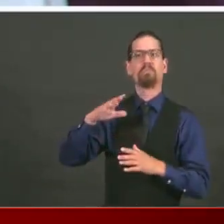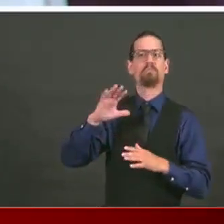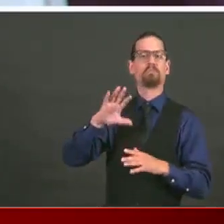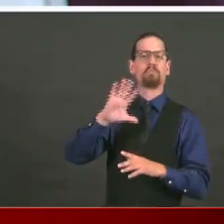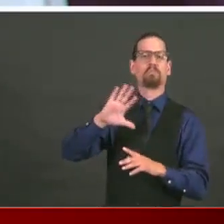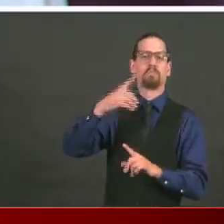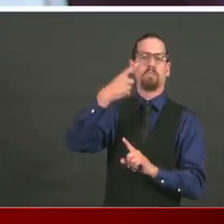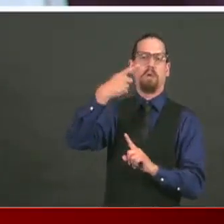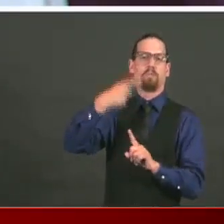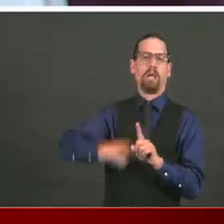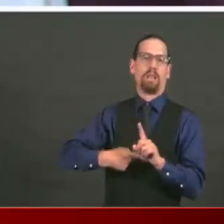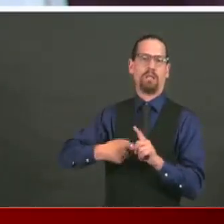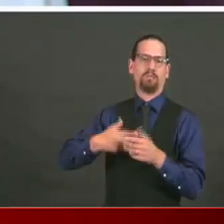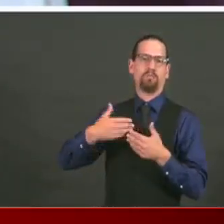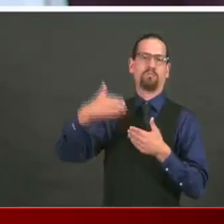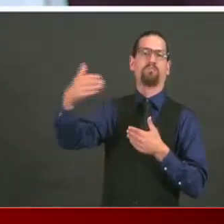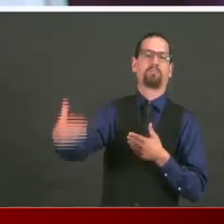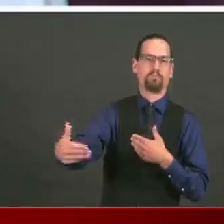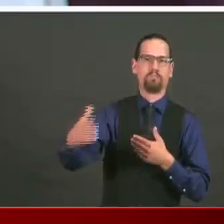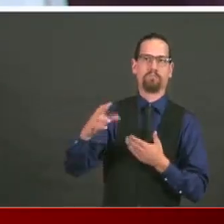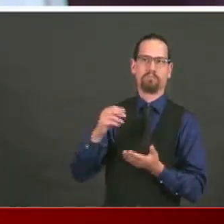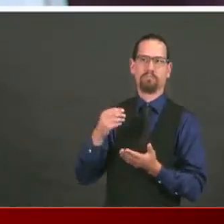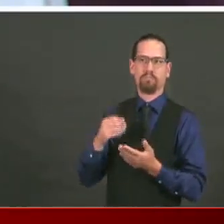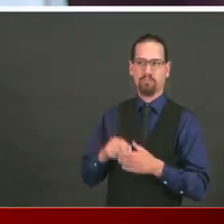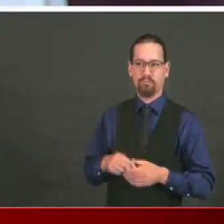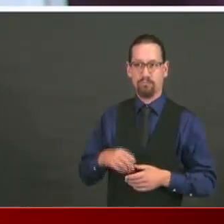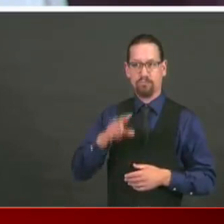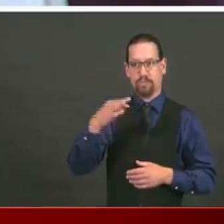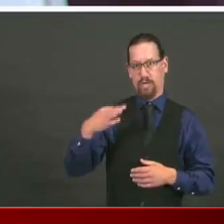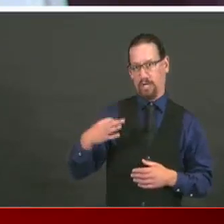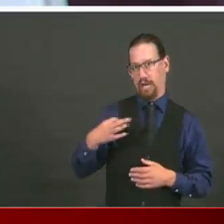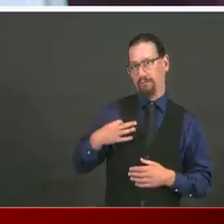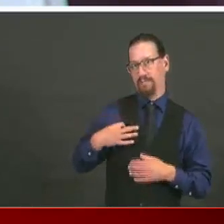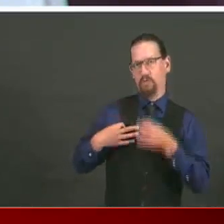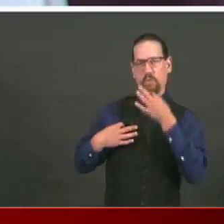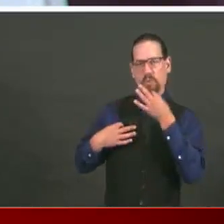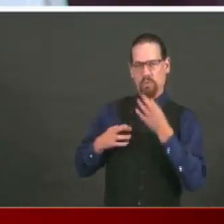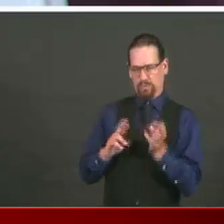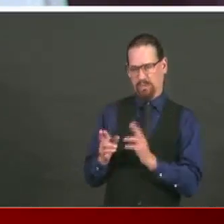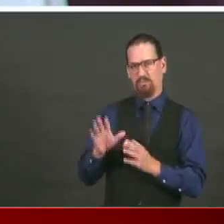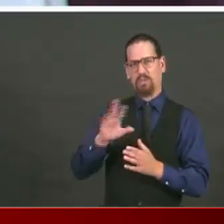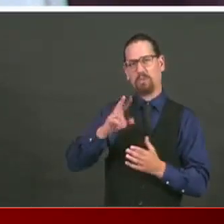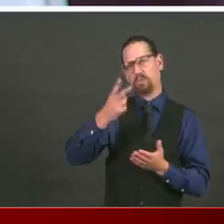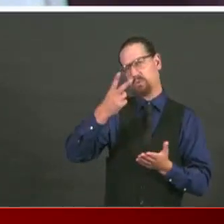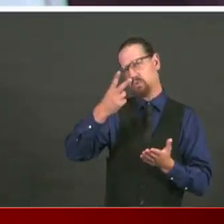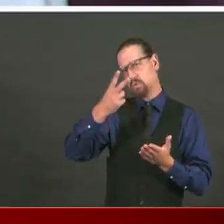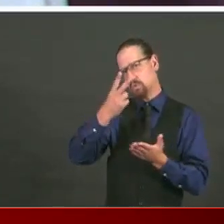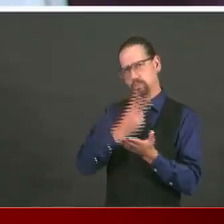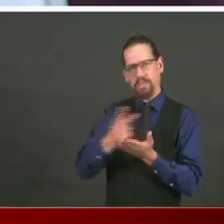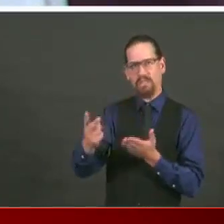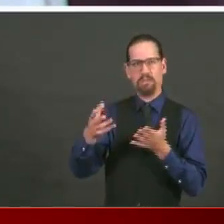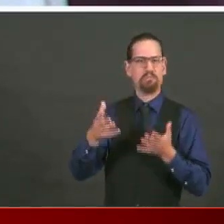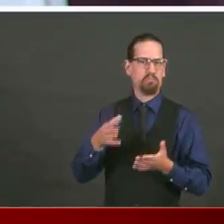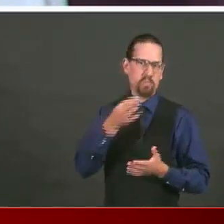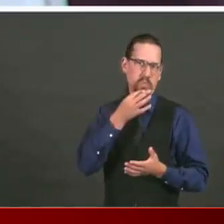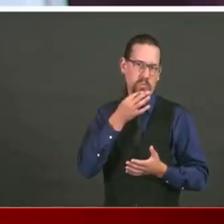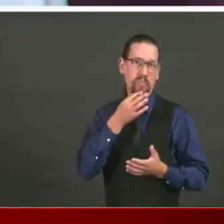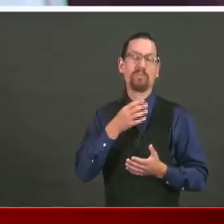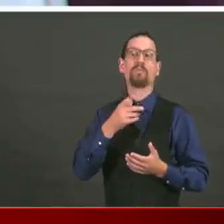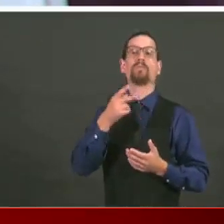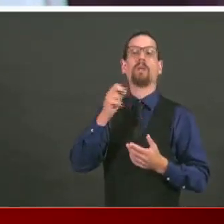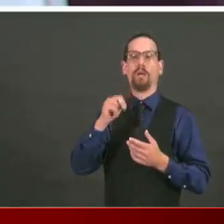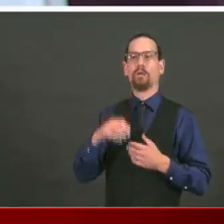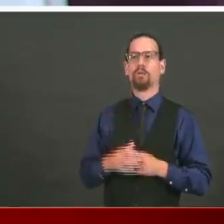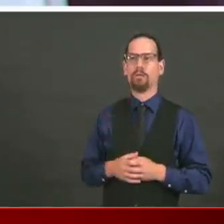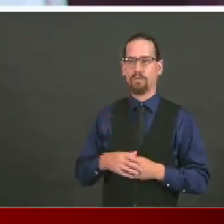to be available within a couple of weeks. And we say that because we have assessed the experience of other states and we want to make sure we're